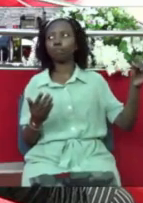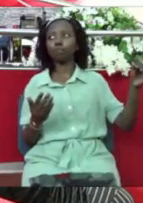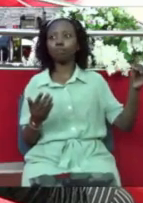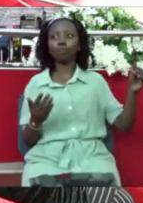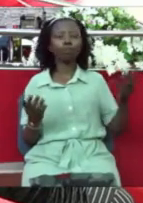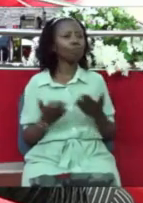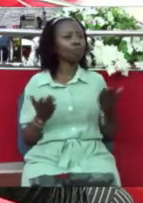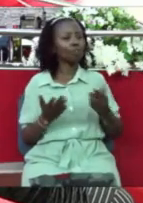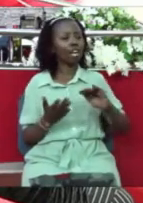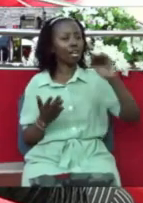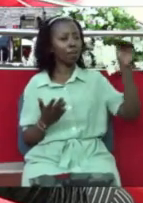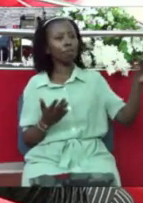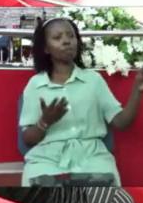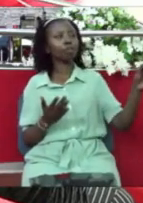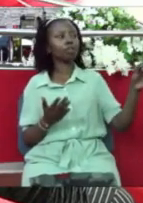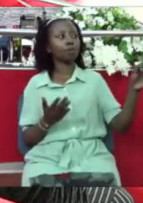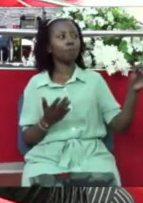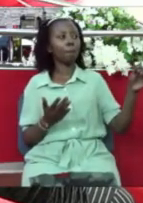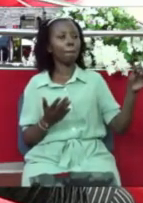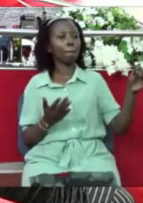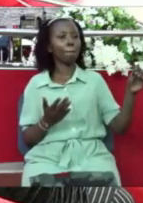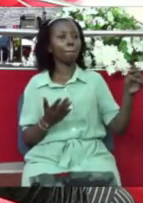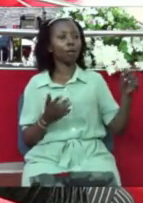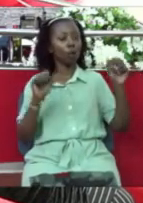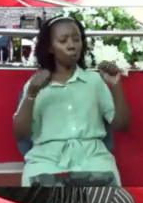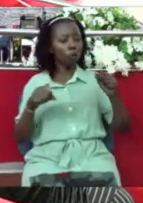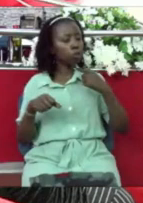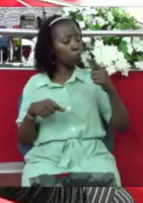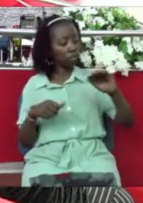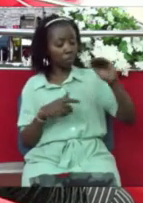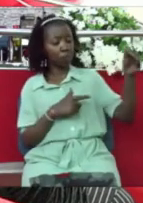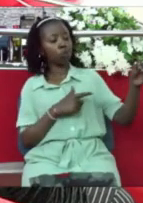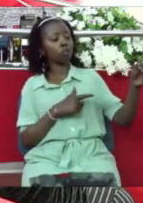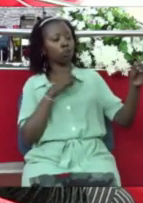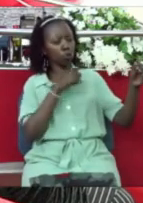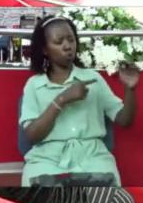whatever mountain that is, you can tell it. Go throw yourself